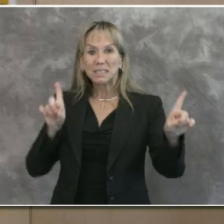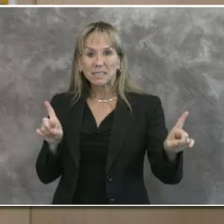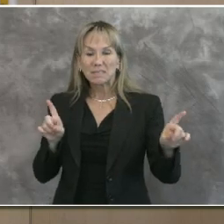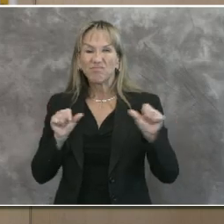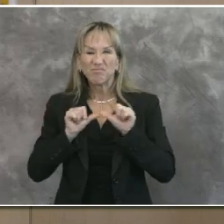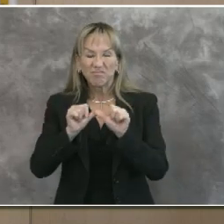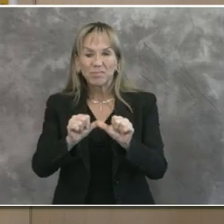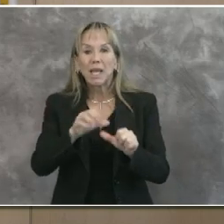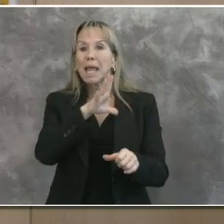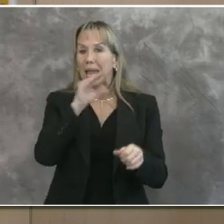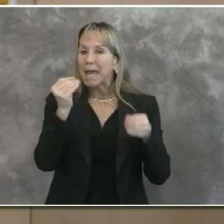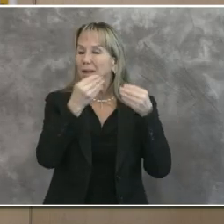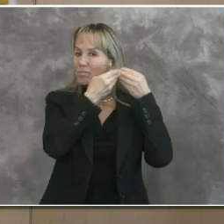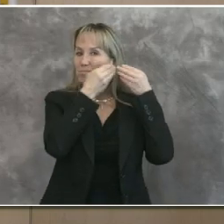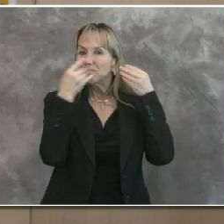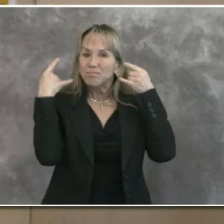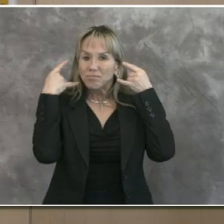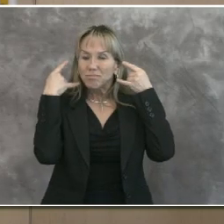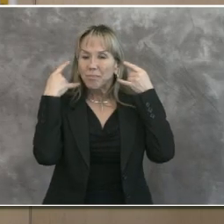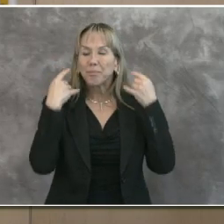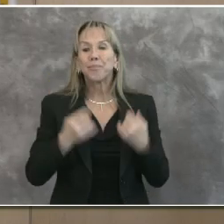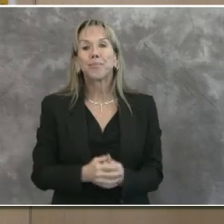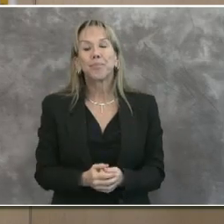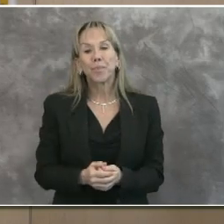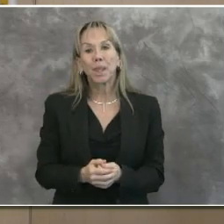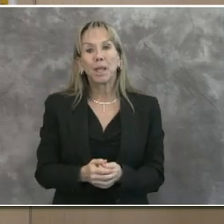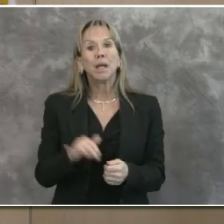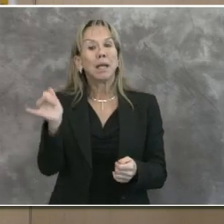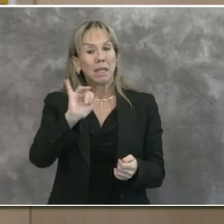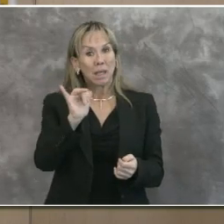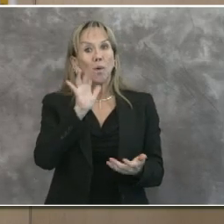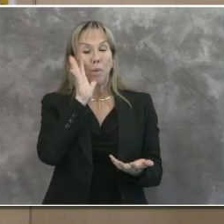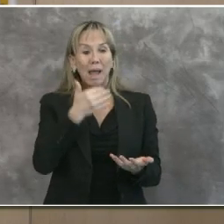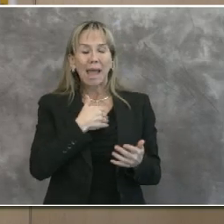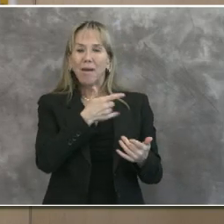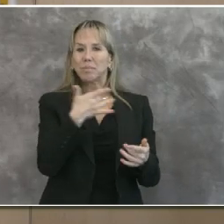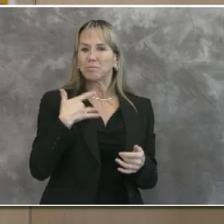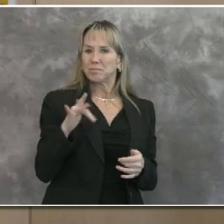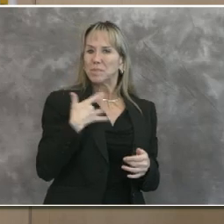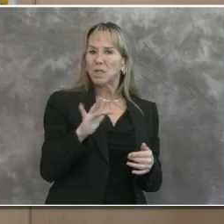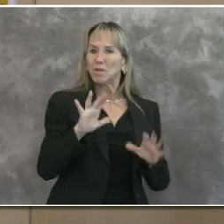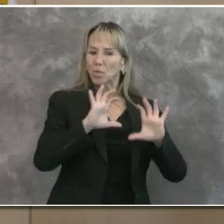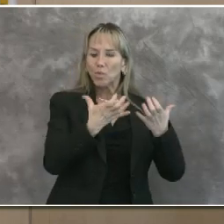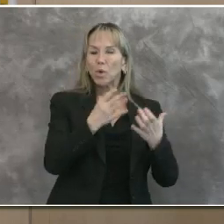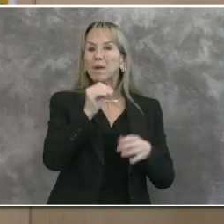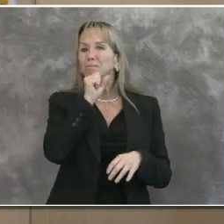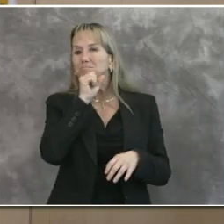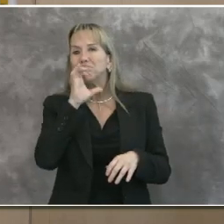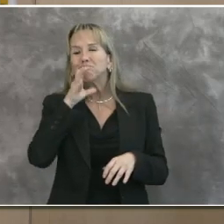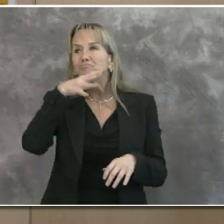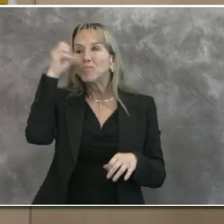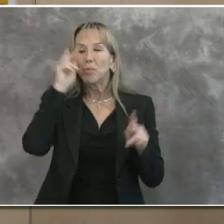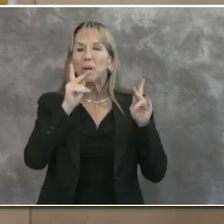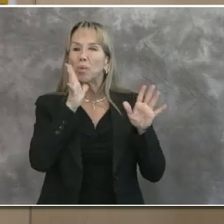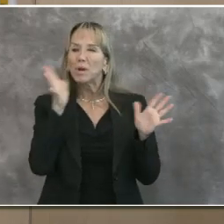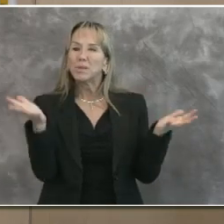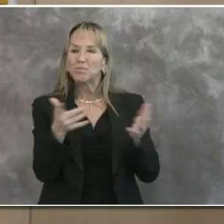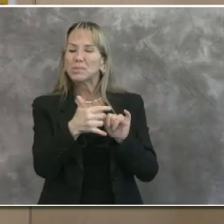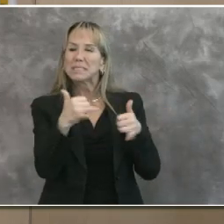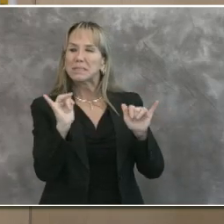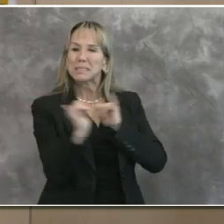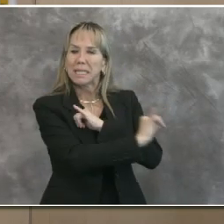been stated, covering your face. We will also require vulnerable groups and older adults to stay at home.